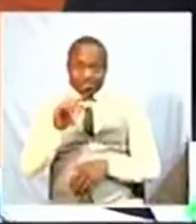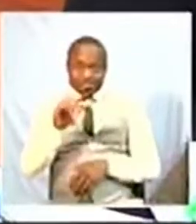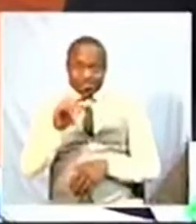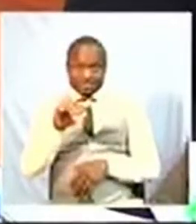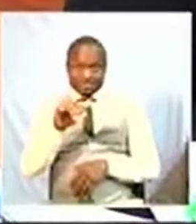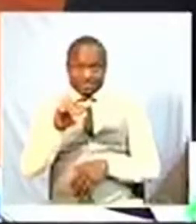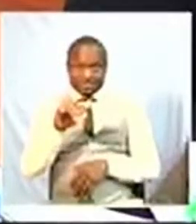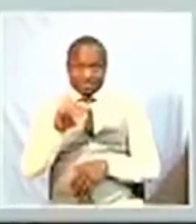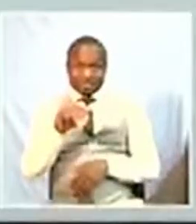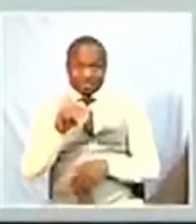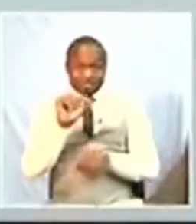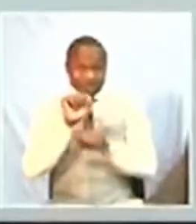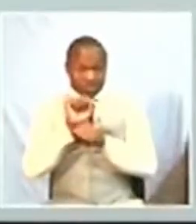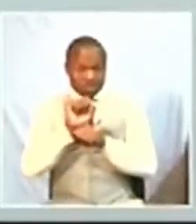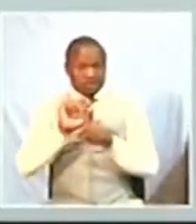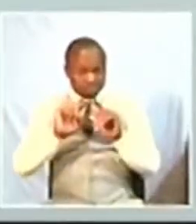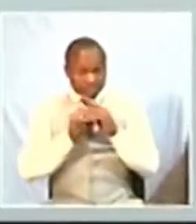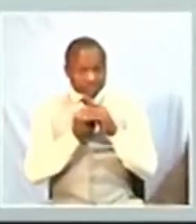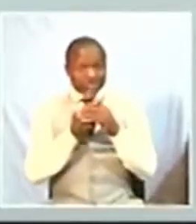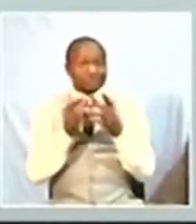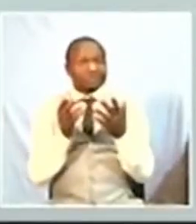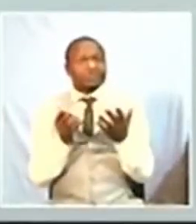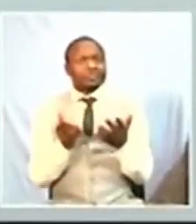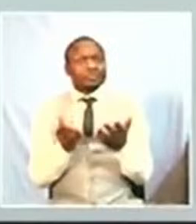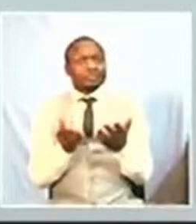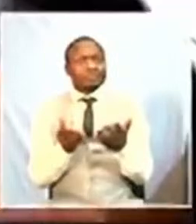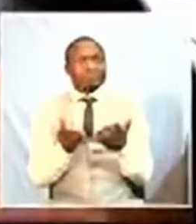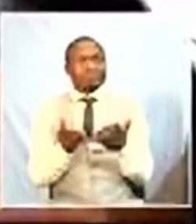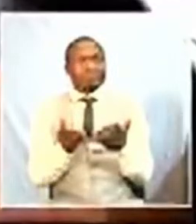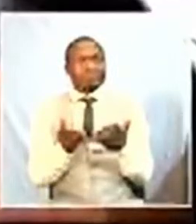Chair. Have works started?